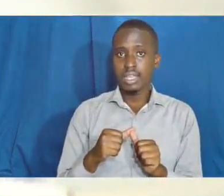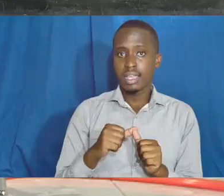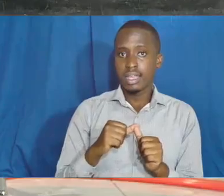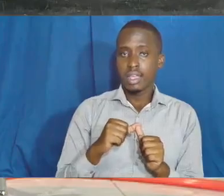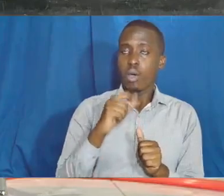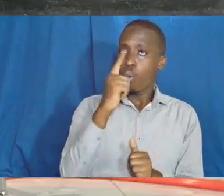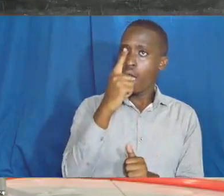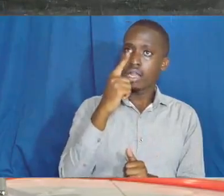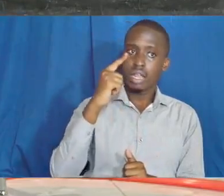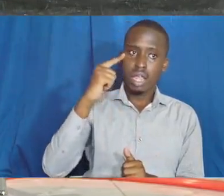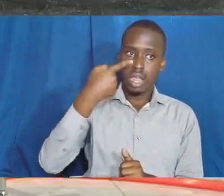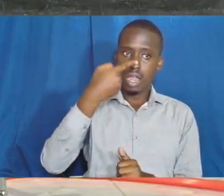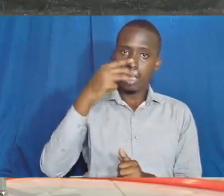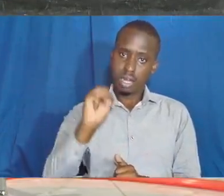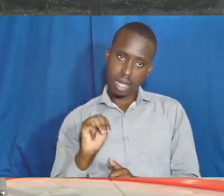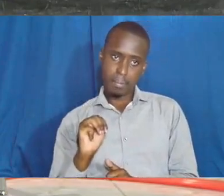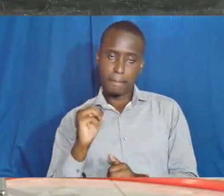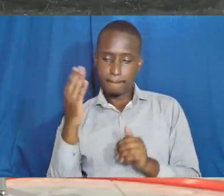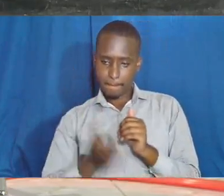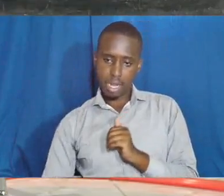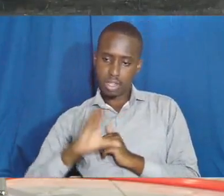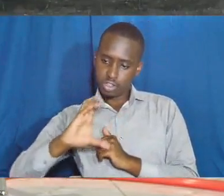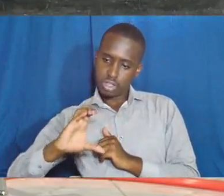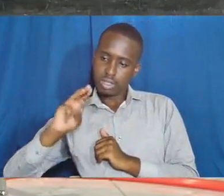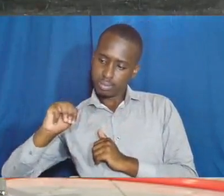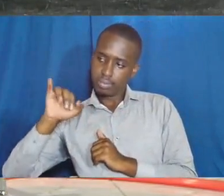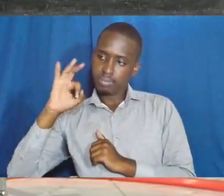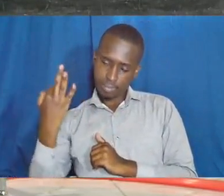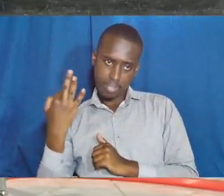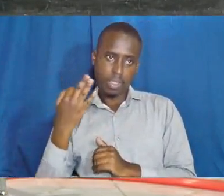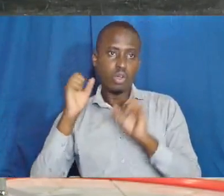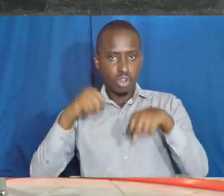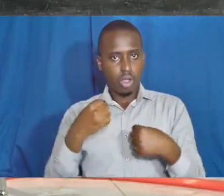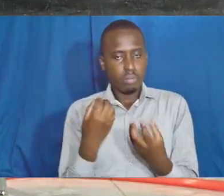gram per cubic centimeter, then you can easily